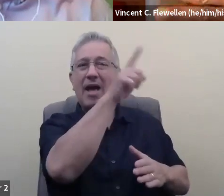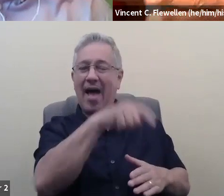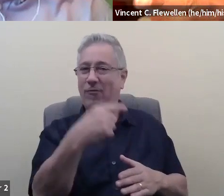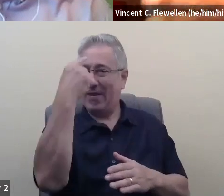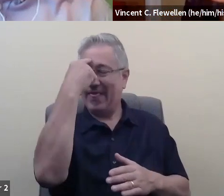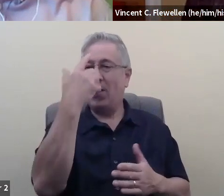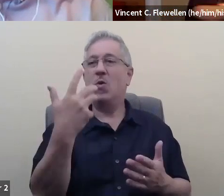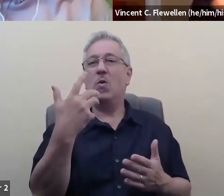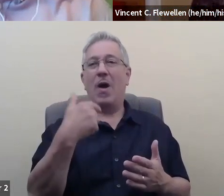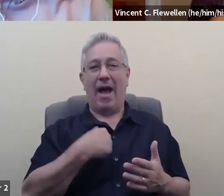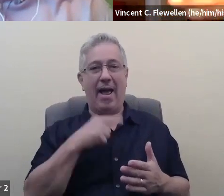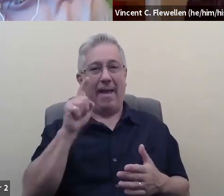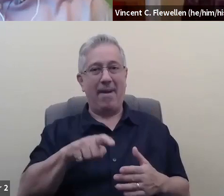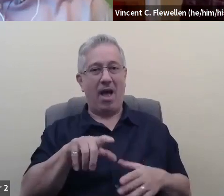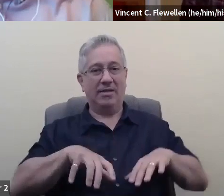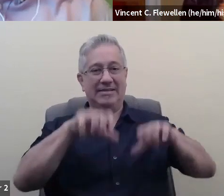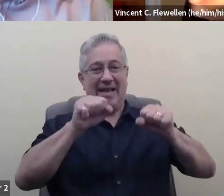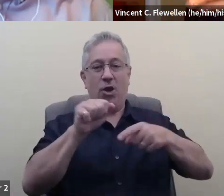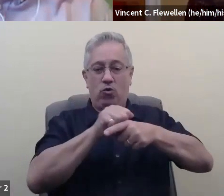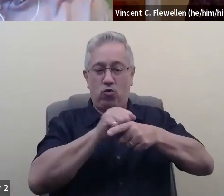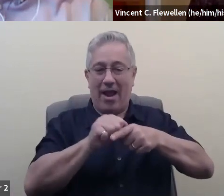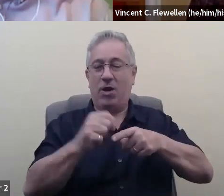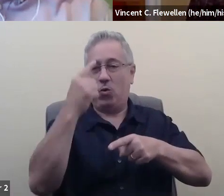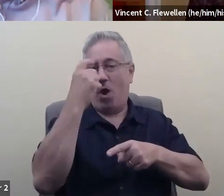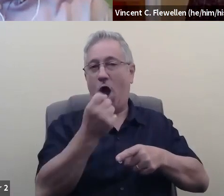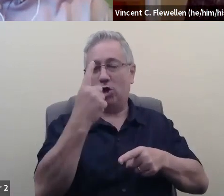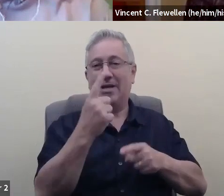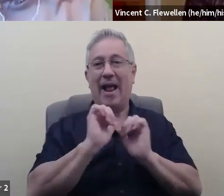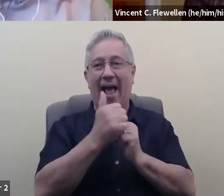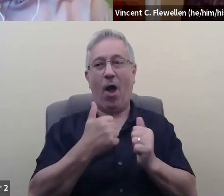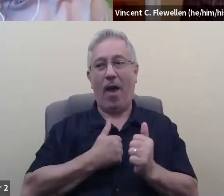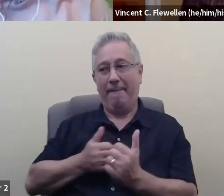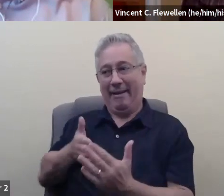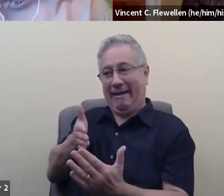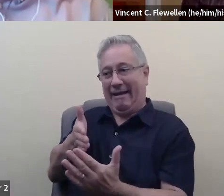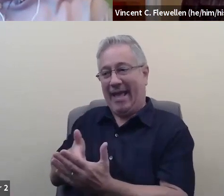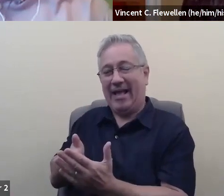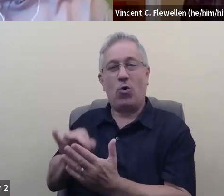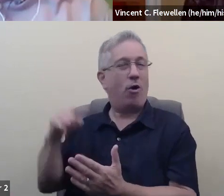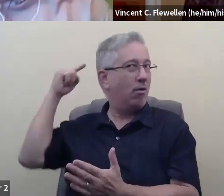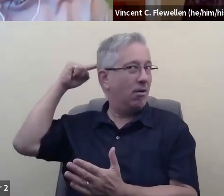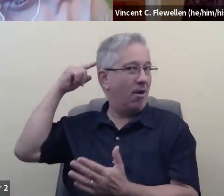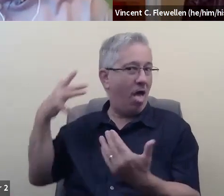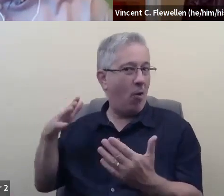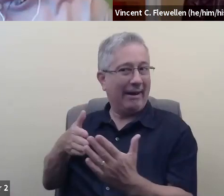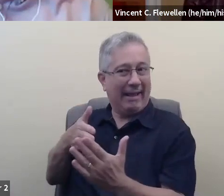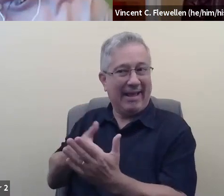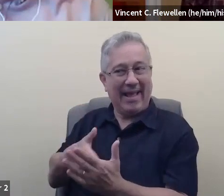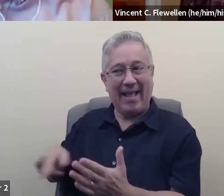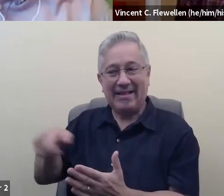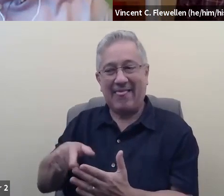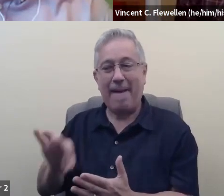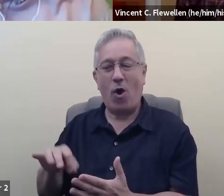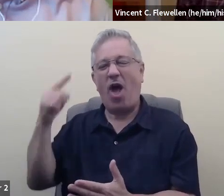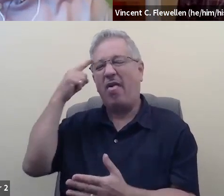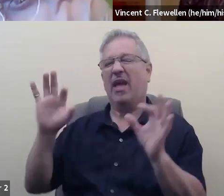that bias training that we've heard about here too, right? Some of that implicit bias, some of that like just being able to listen, some of that those